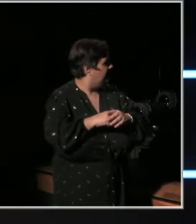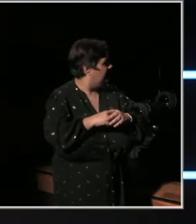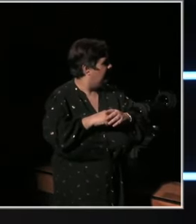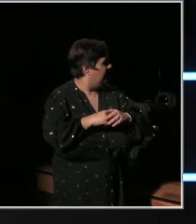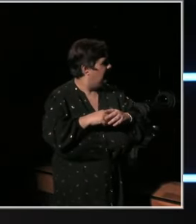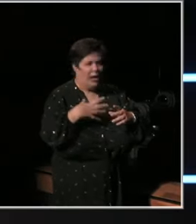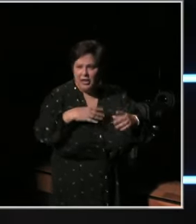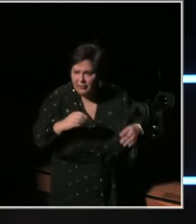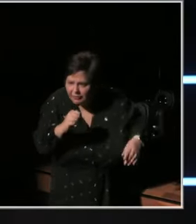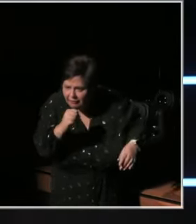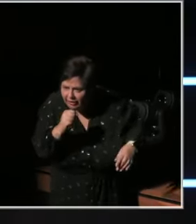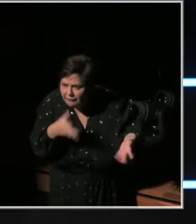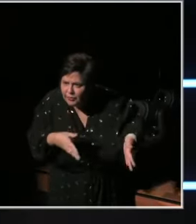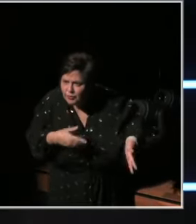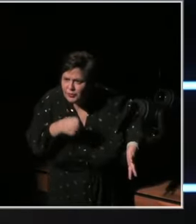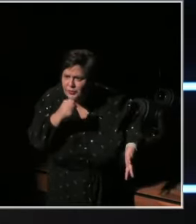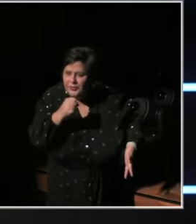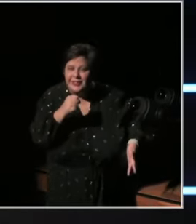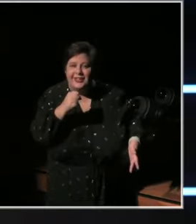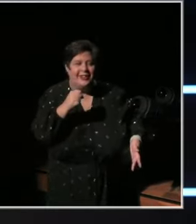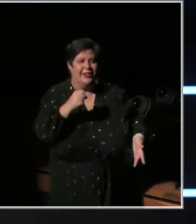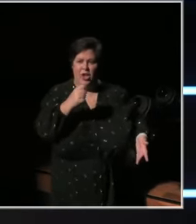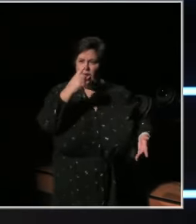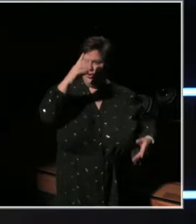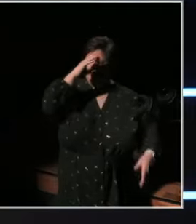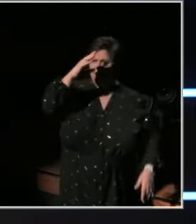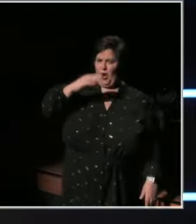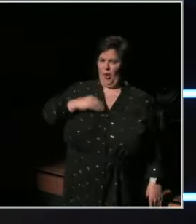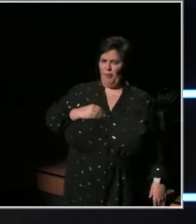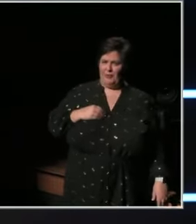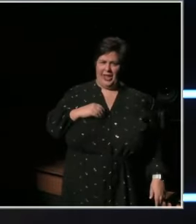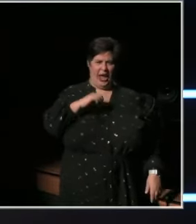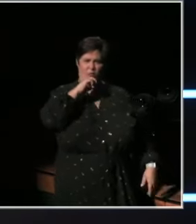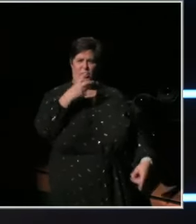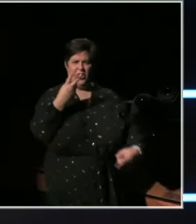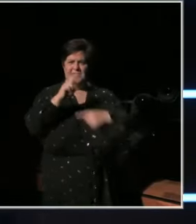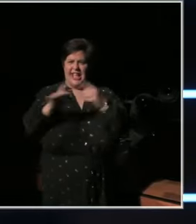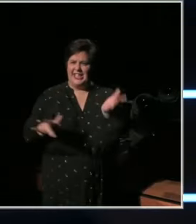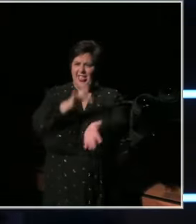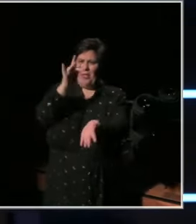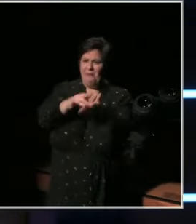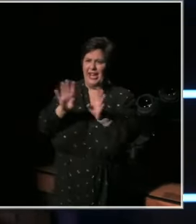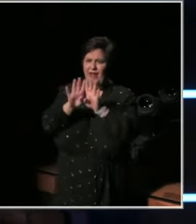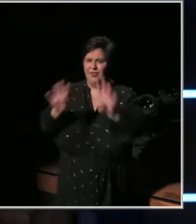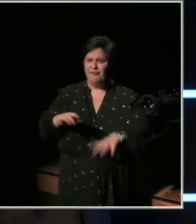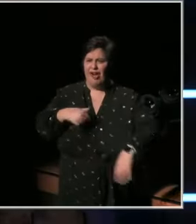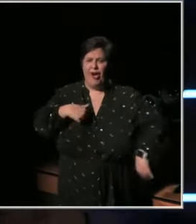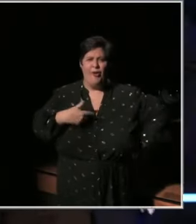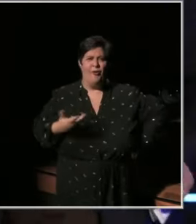What, I'm speaking to this? Yeah. Man, you could have told me, I would have not sat in the middle of the fucking row.